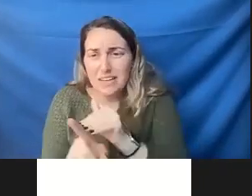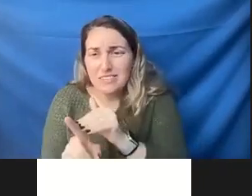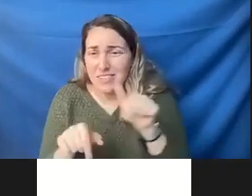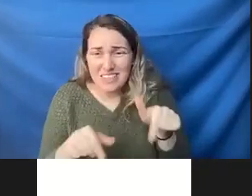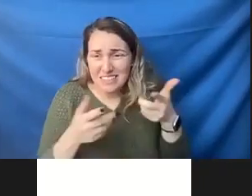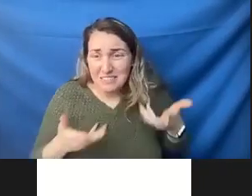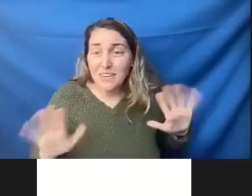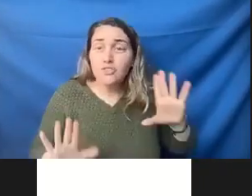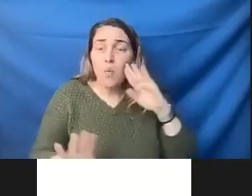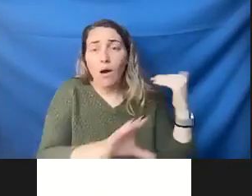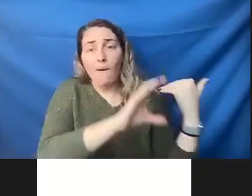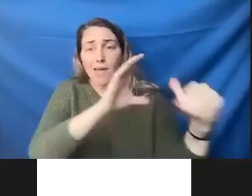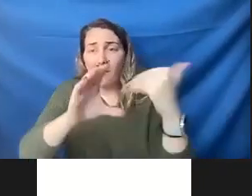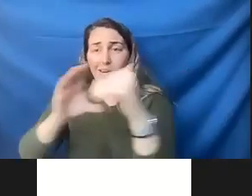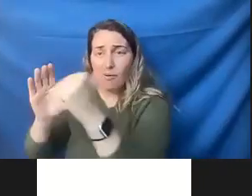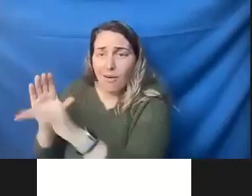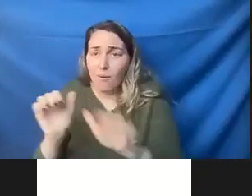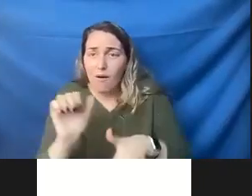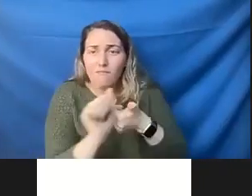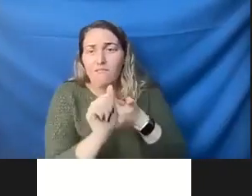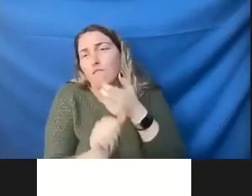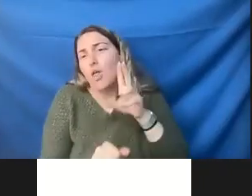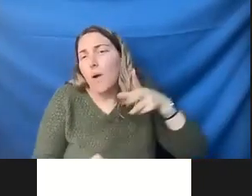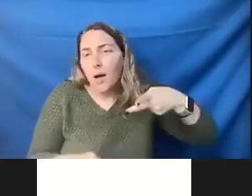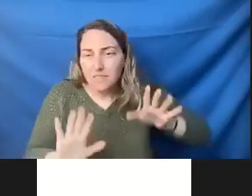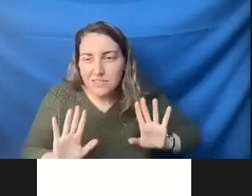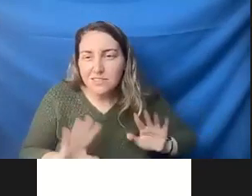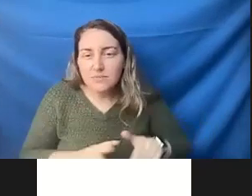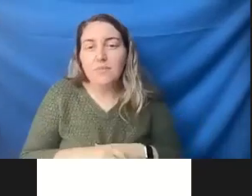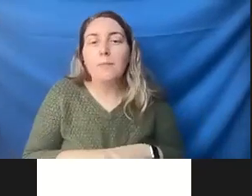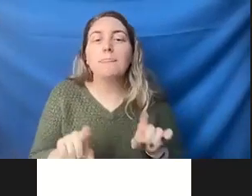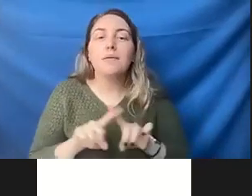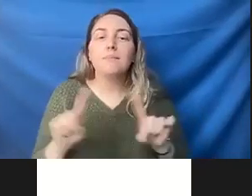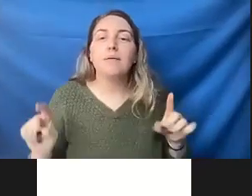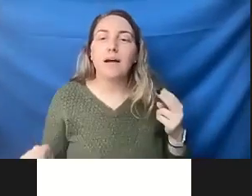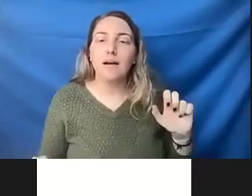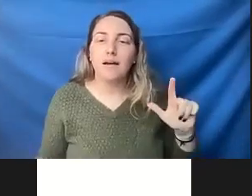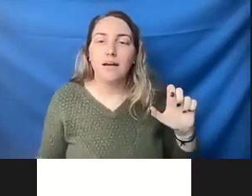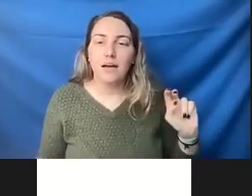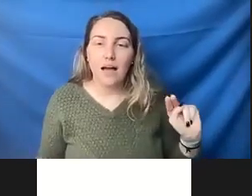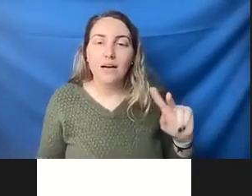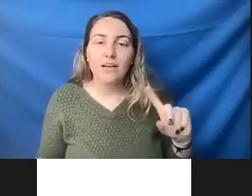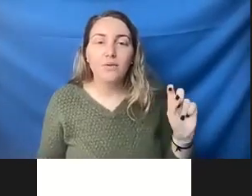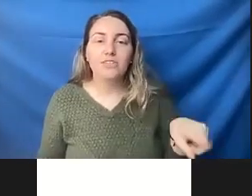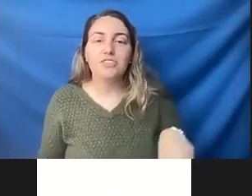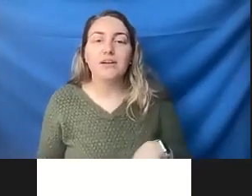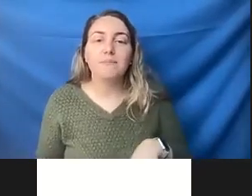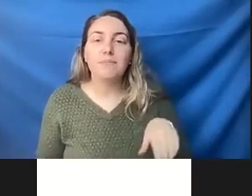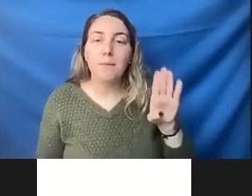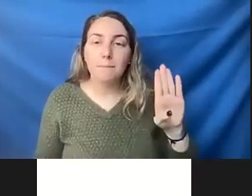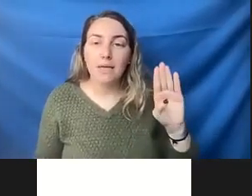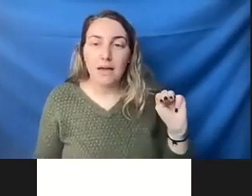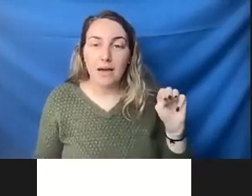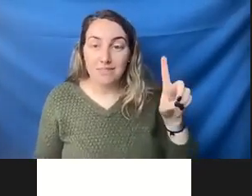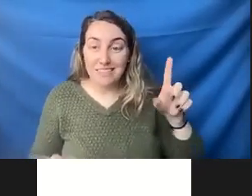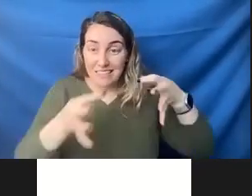over, including these great resources that Ariel is sharing. But we did have a question from Helen if the BMD explainer flyer is